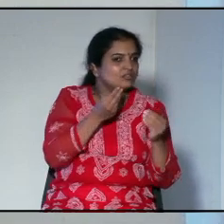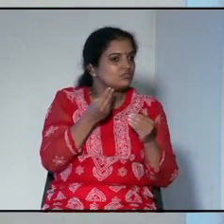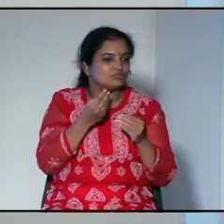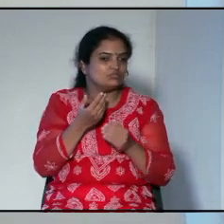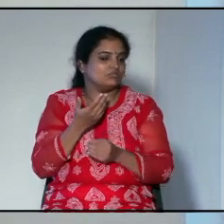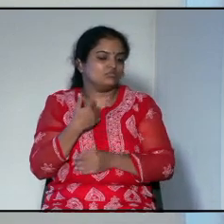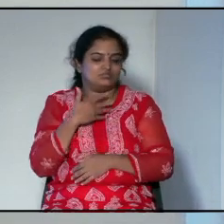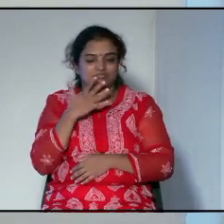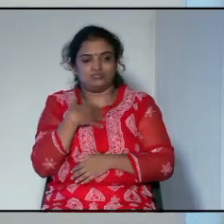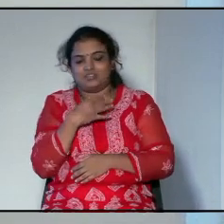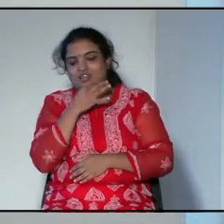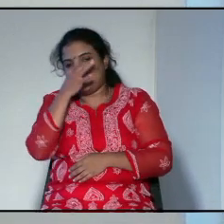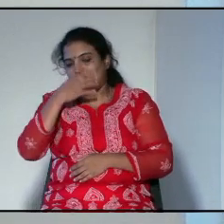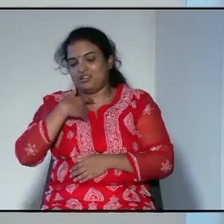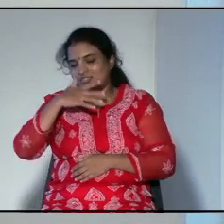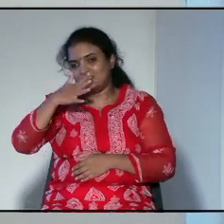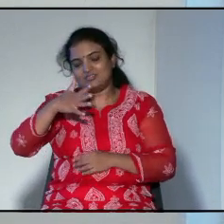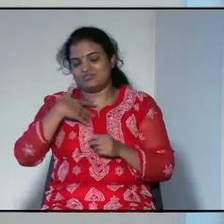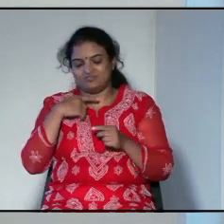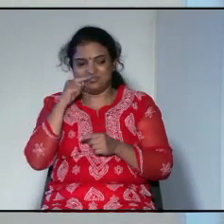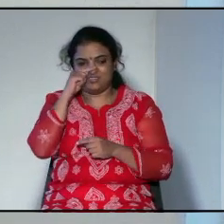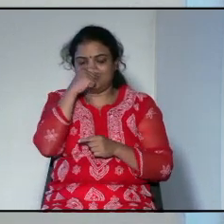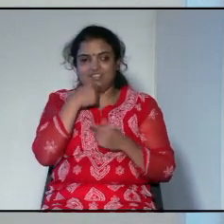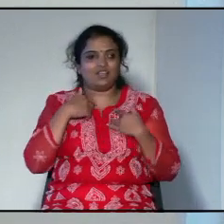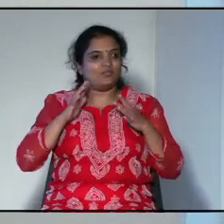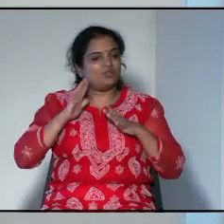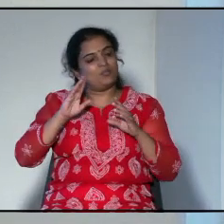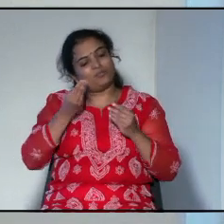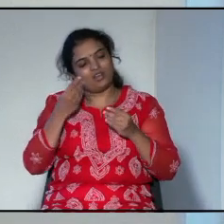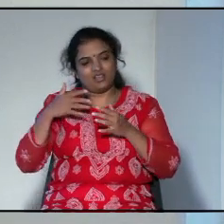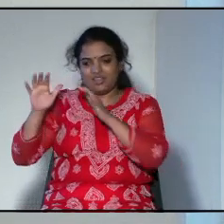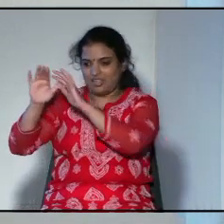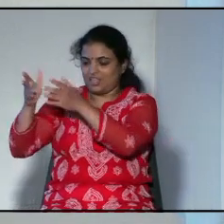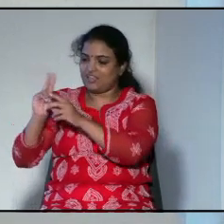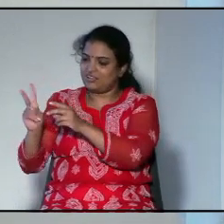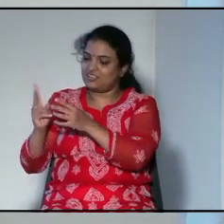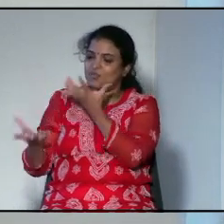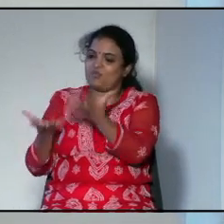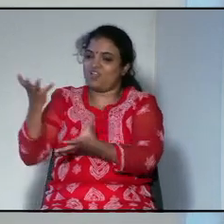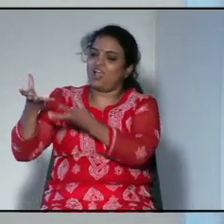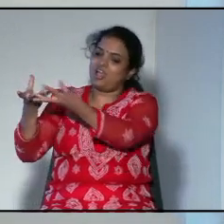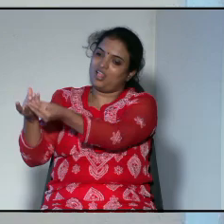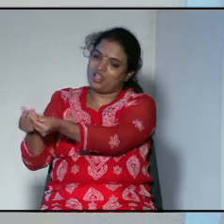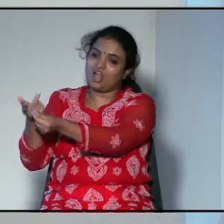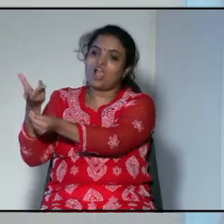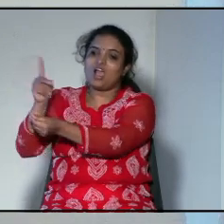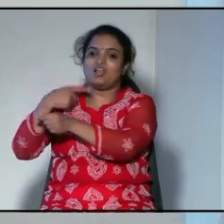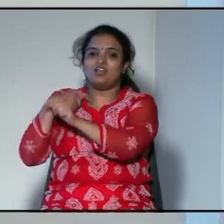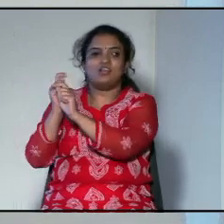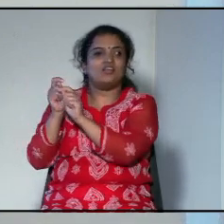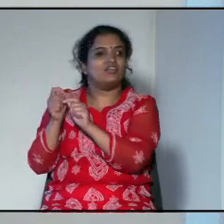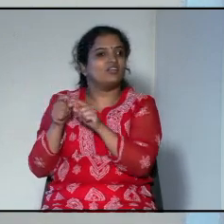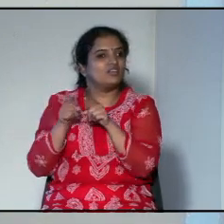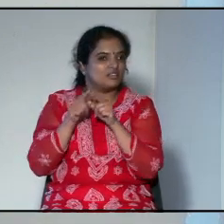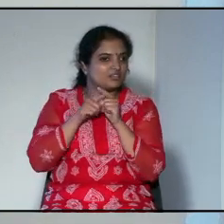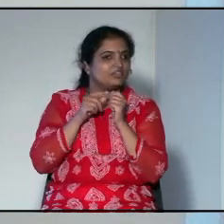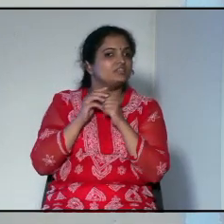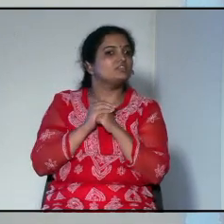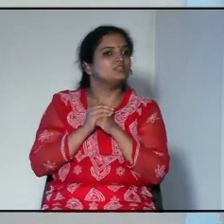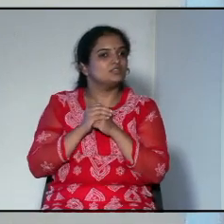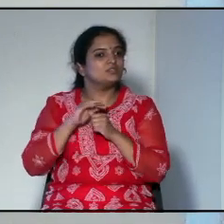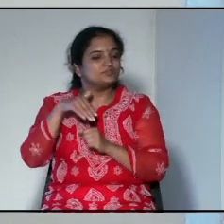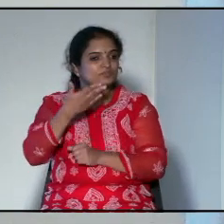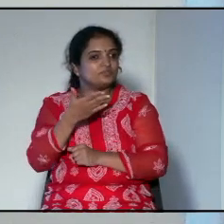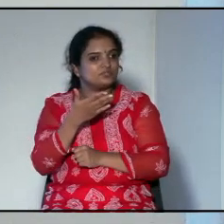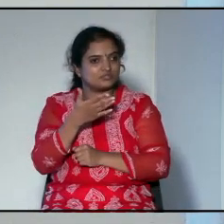like to ask anybody for anything. This was one. The other was, she gifted a small sculpture. It was my